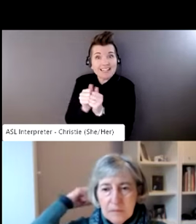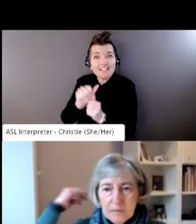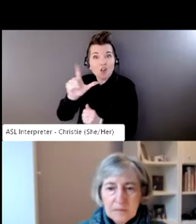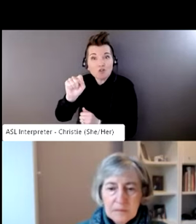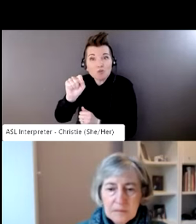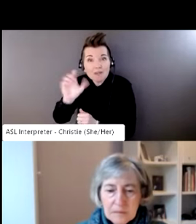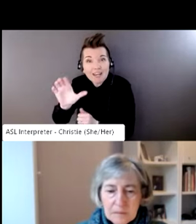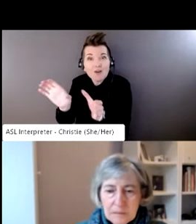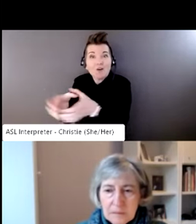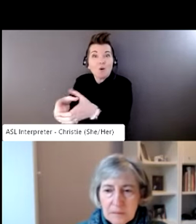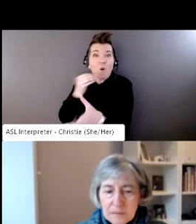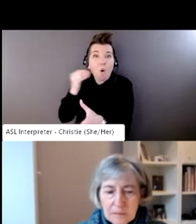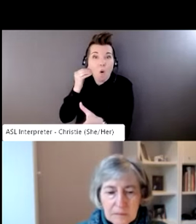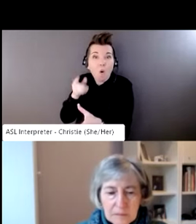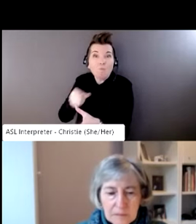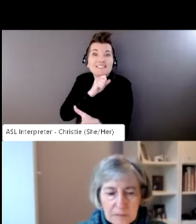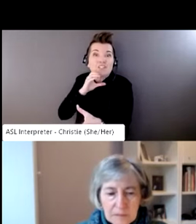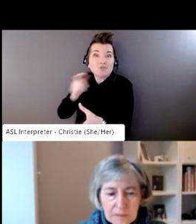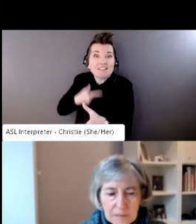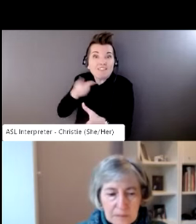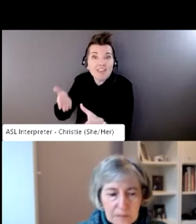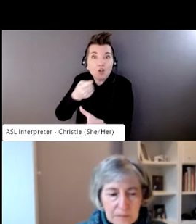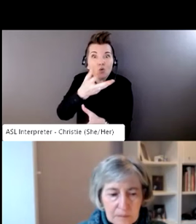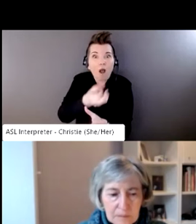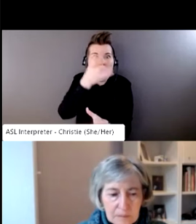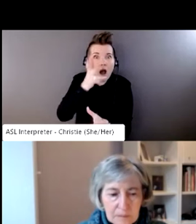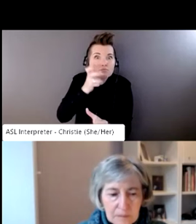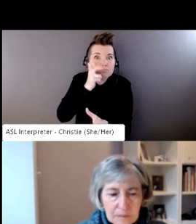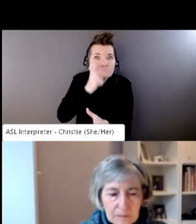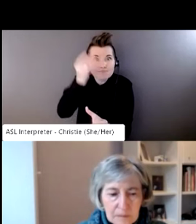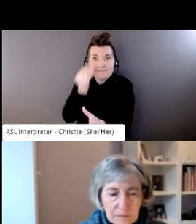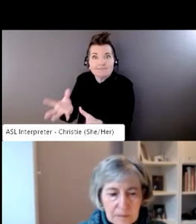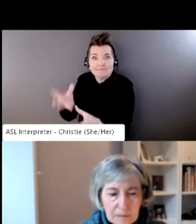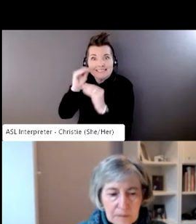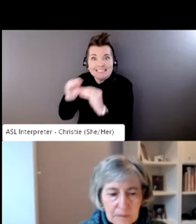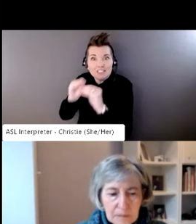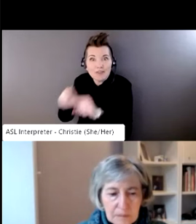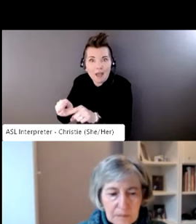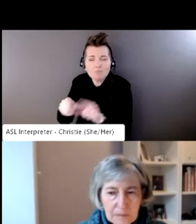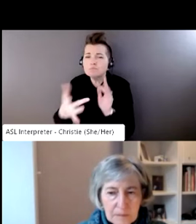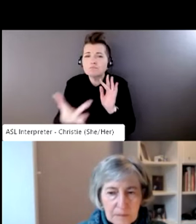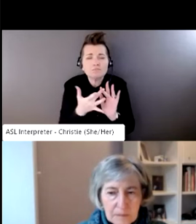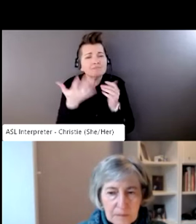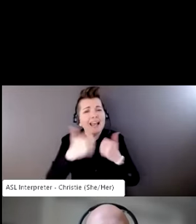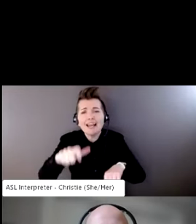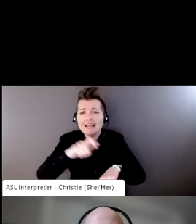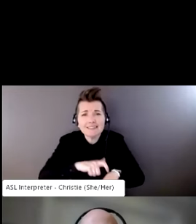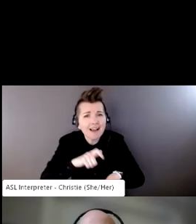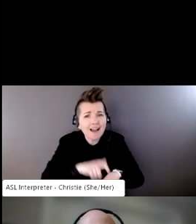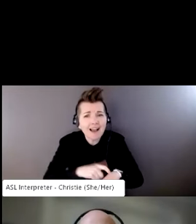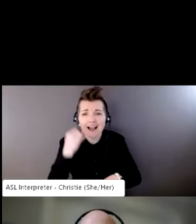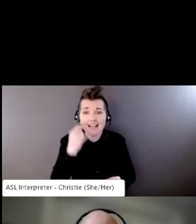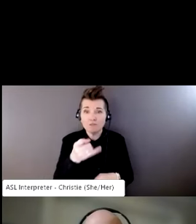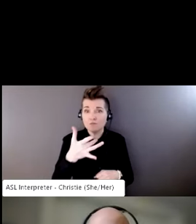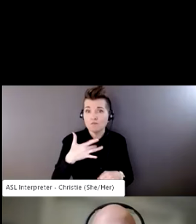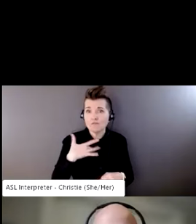with. That's the sort of thing that we also like to do. So feel free to reach out to us if there's anything that